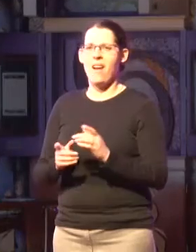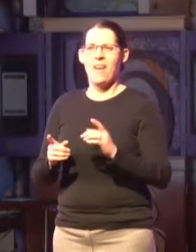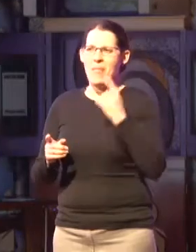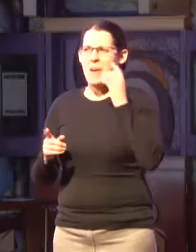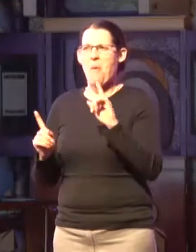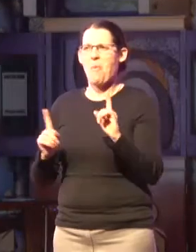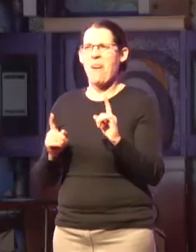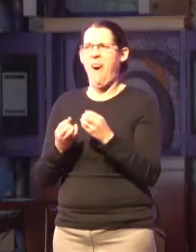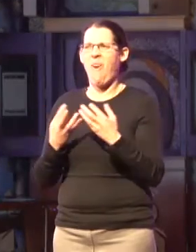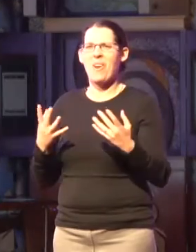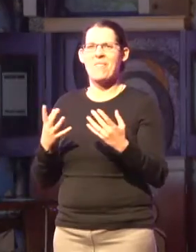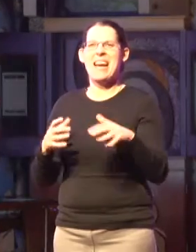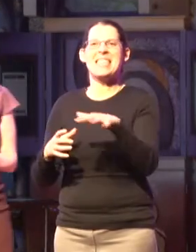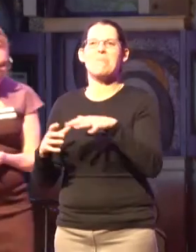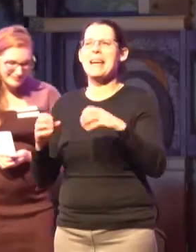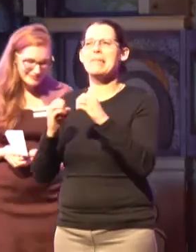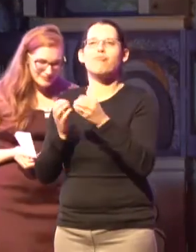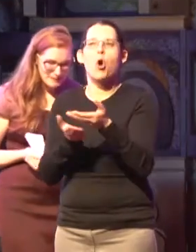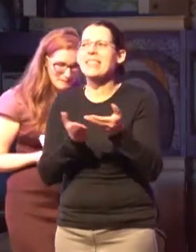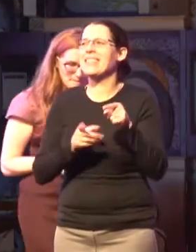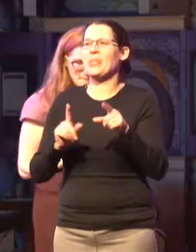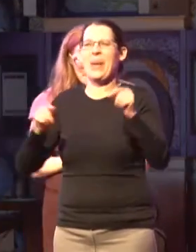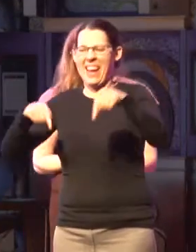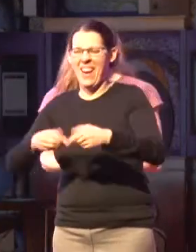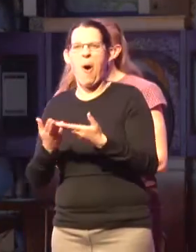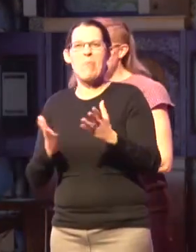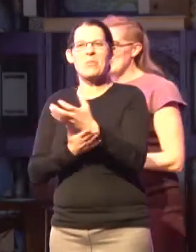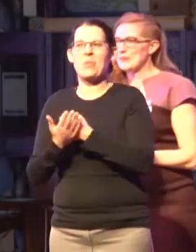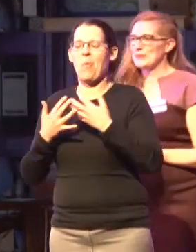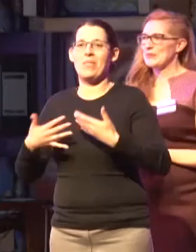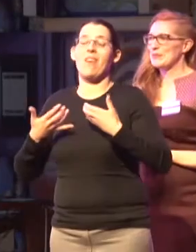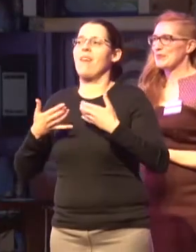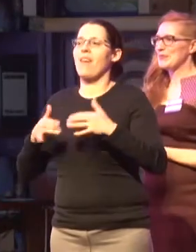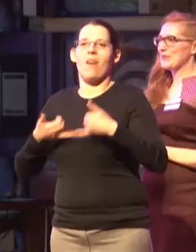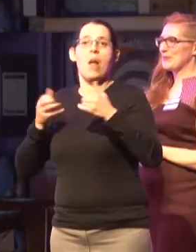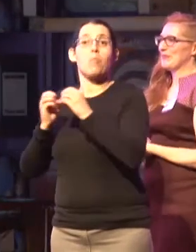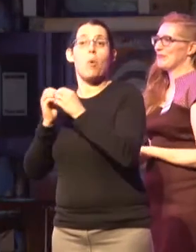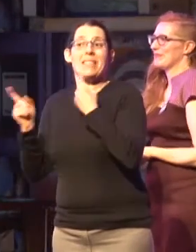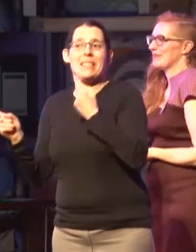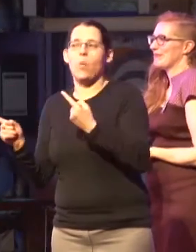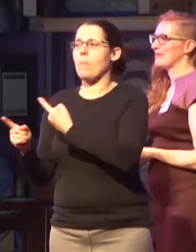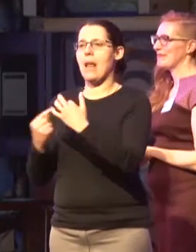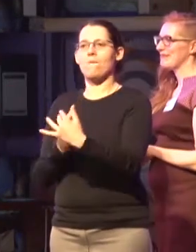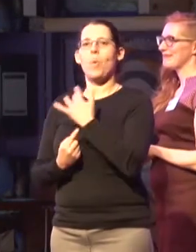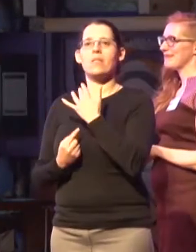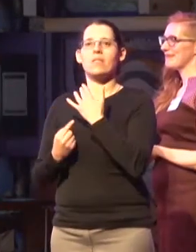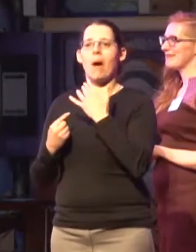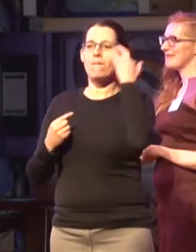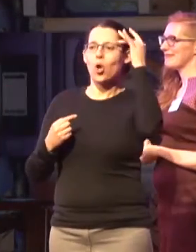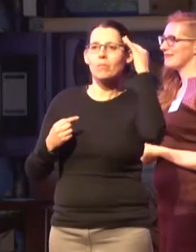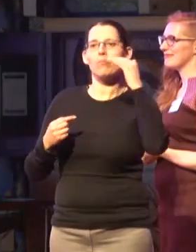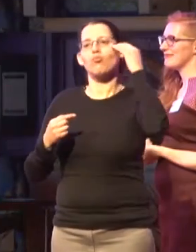Open Source Awards? As Bronwyn said, we've been really influenced by the philosophy and principles of open